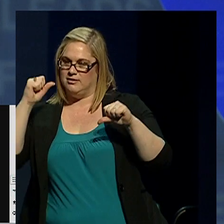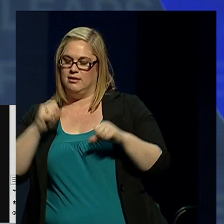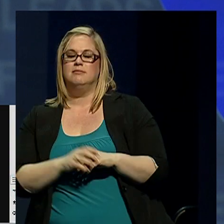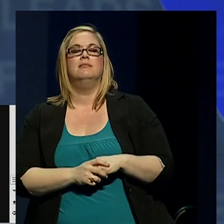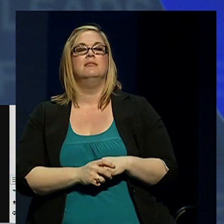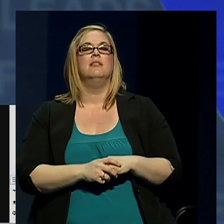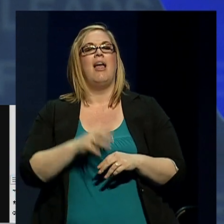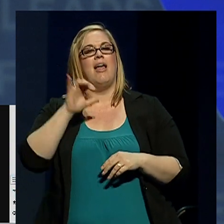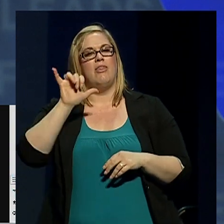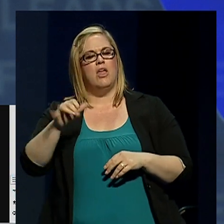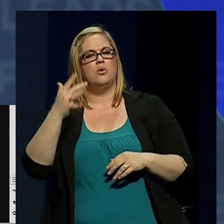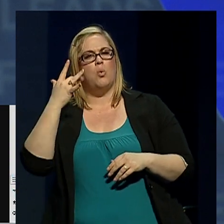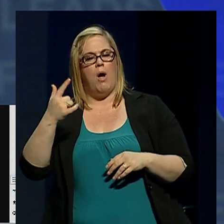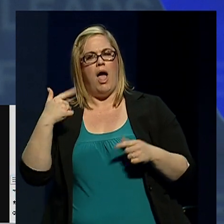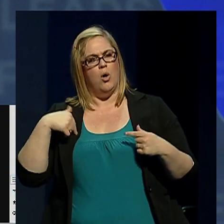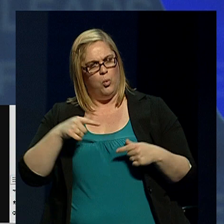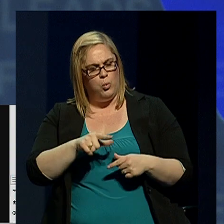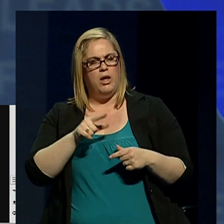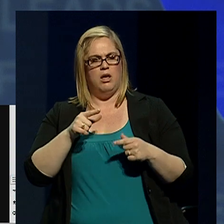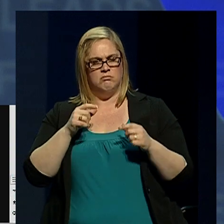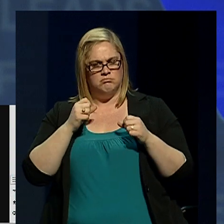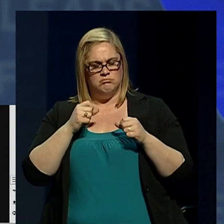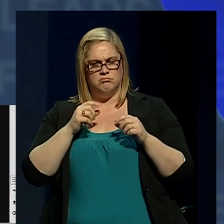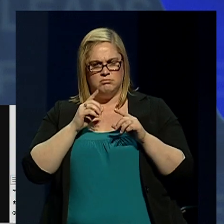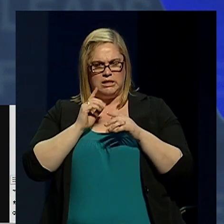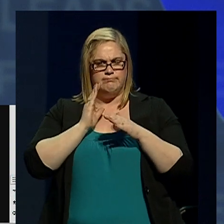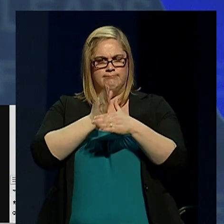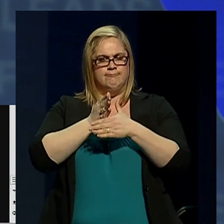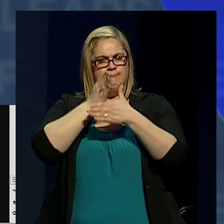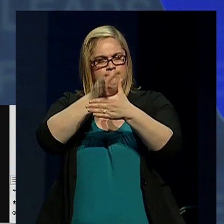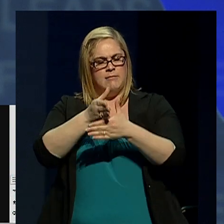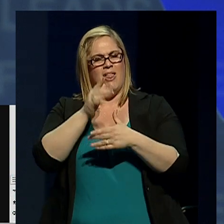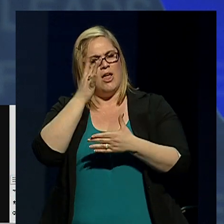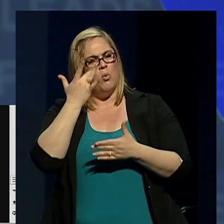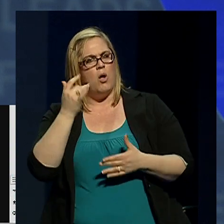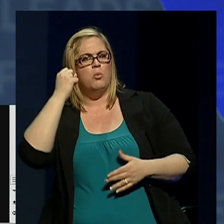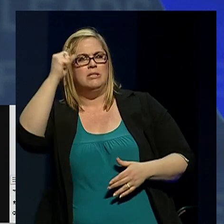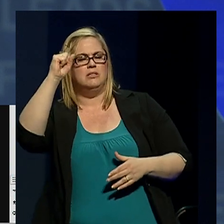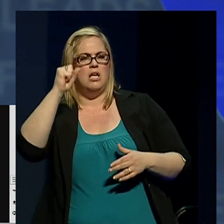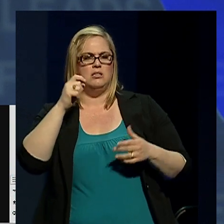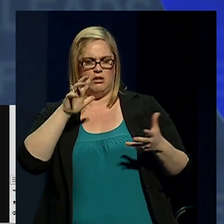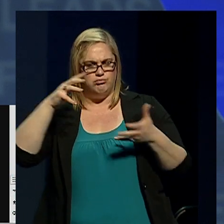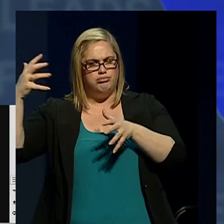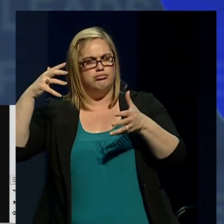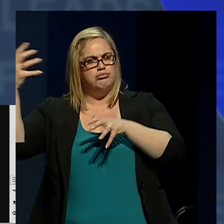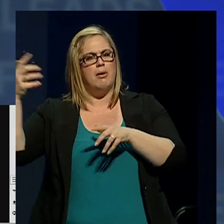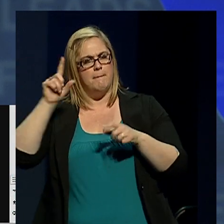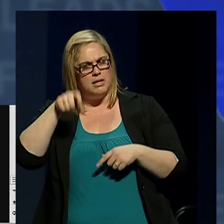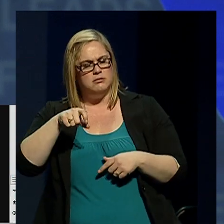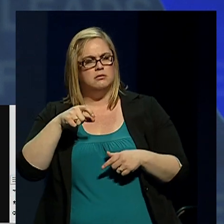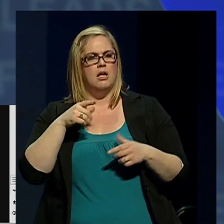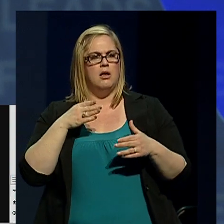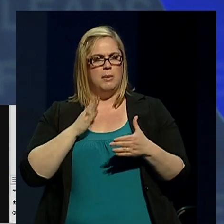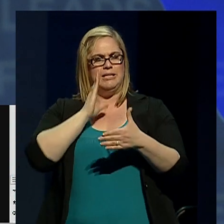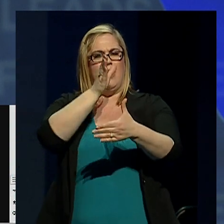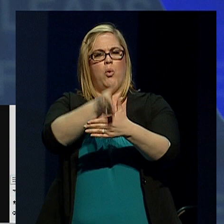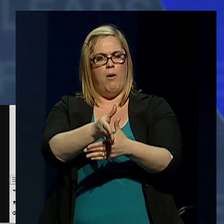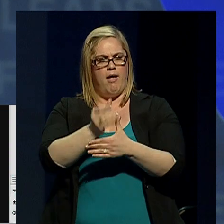That's why we get into trouble. That's why we must resist and get in the way.